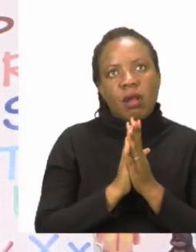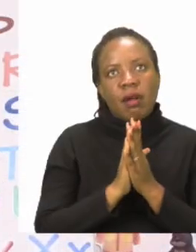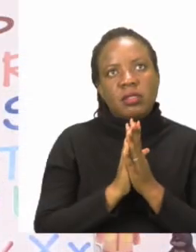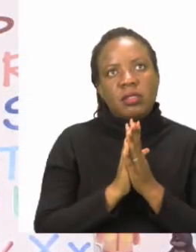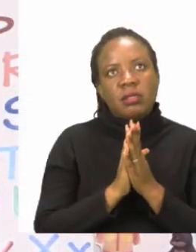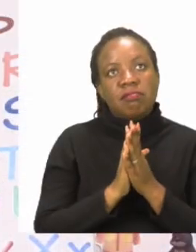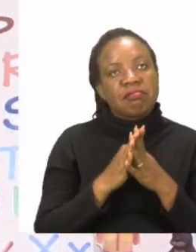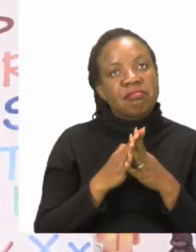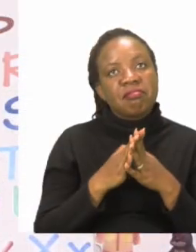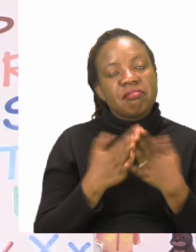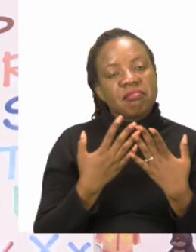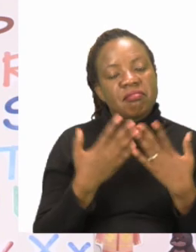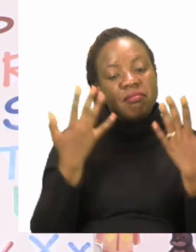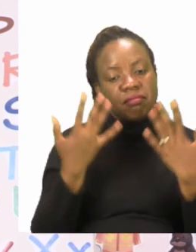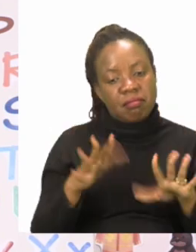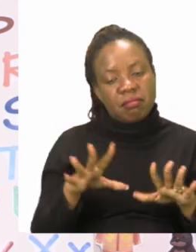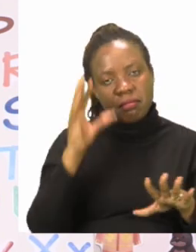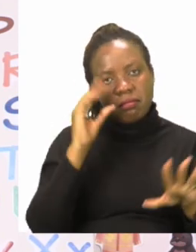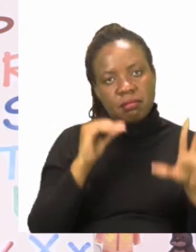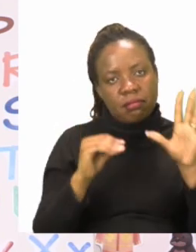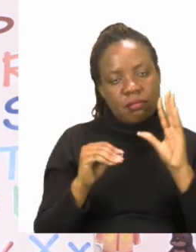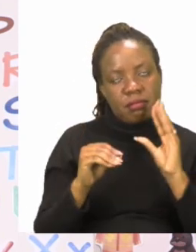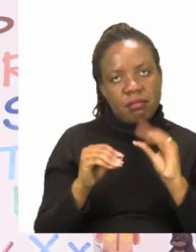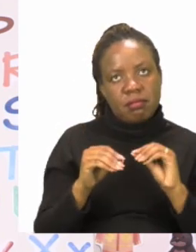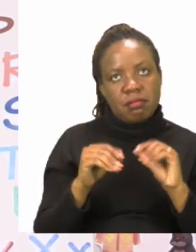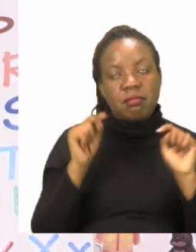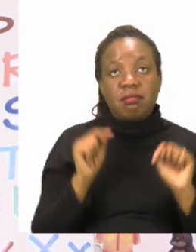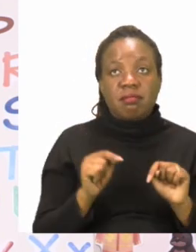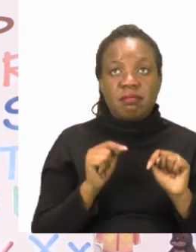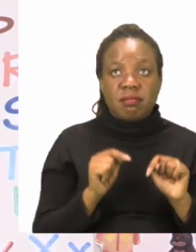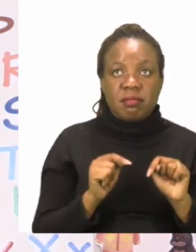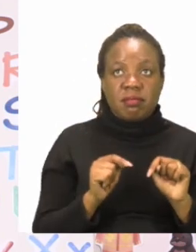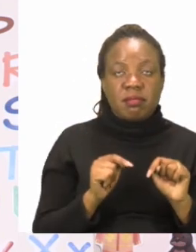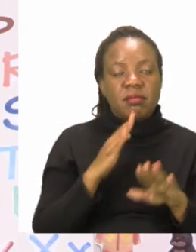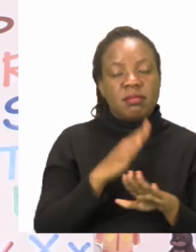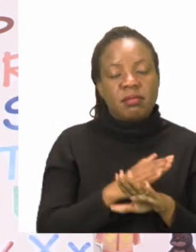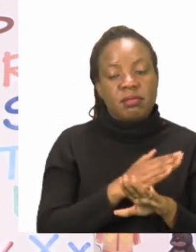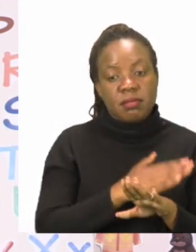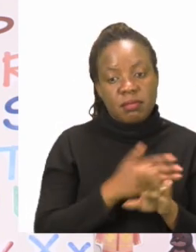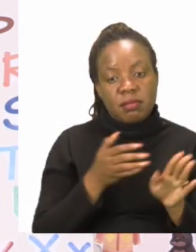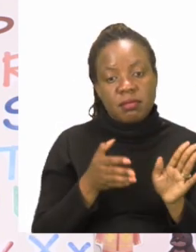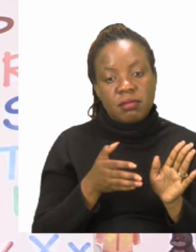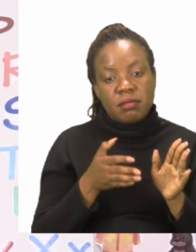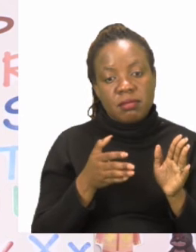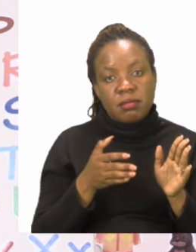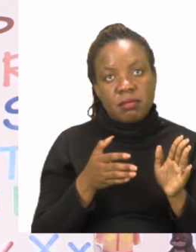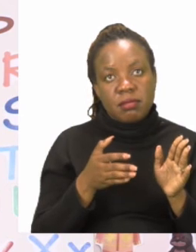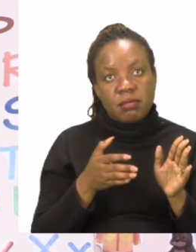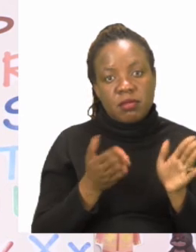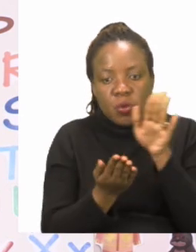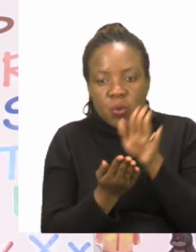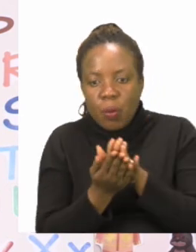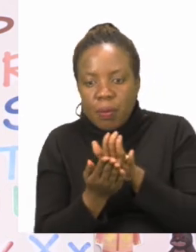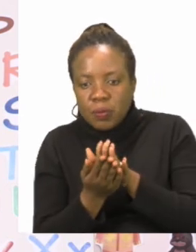We have come to the end of our lesson for today. Now, before we go home, boys and girls, we have to remember